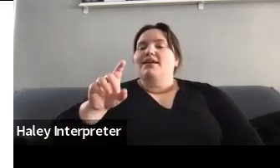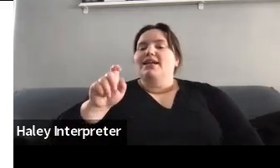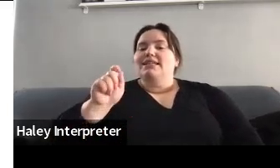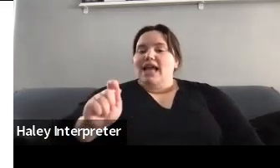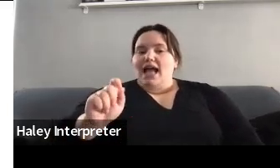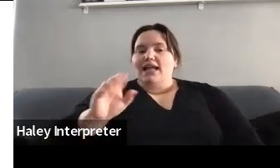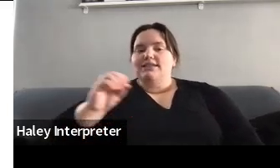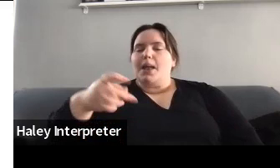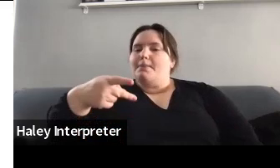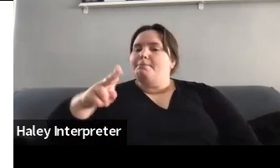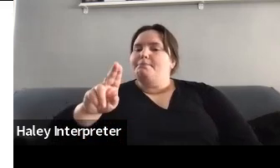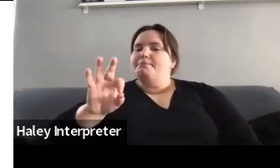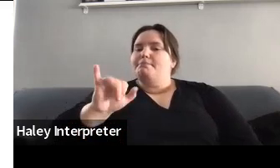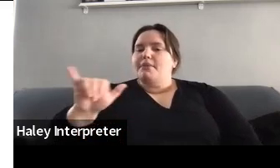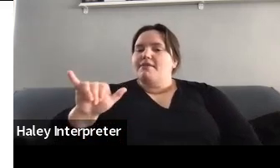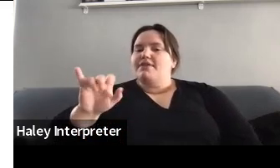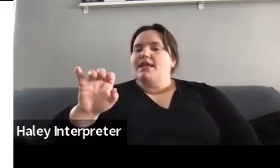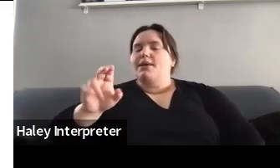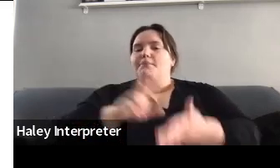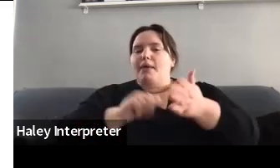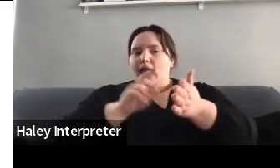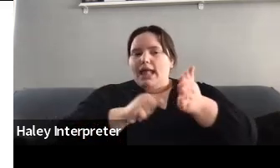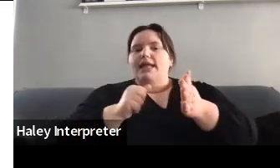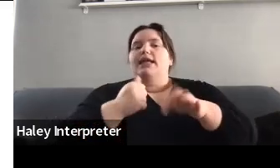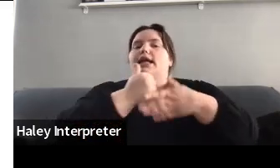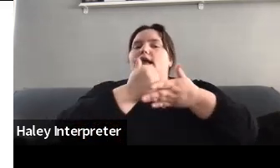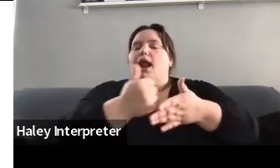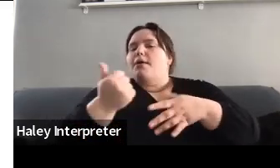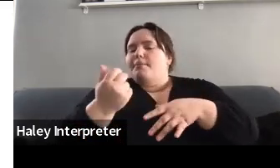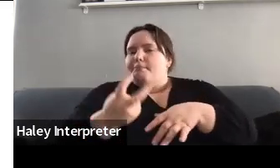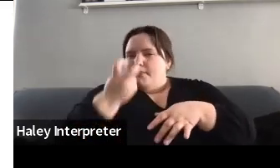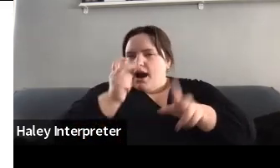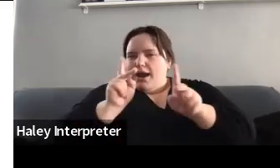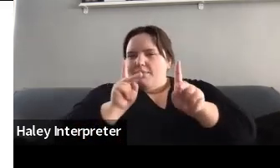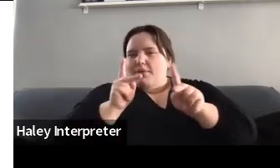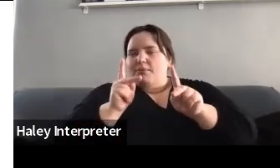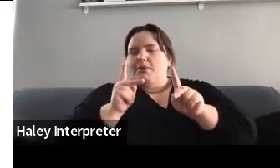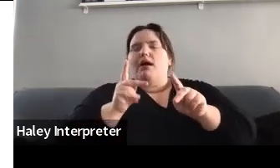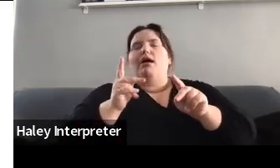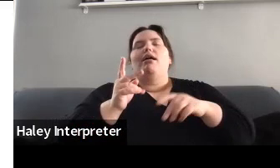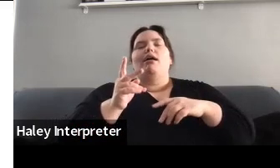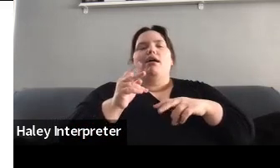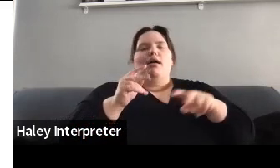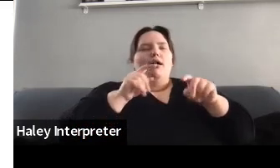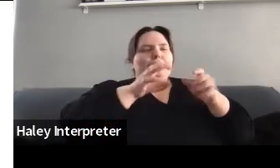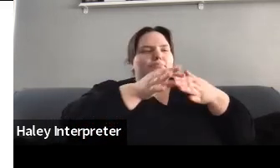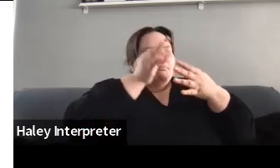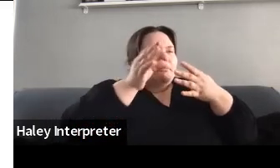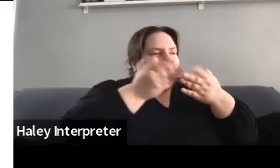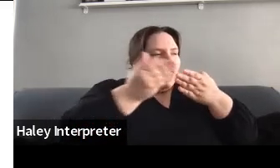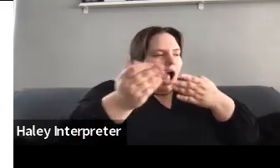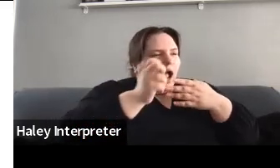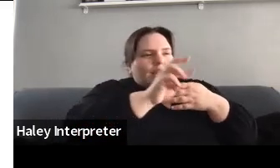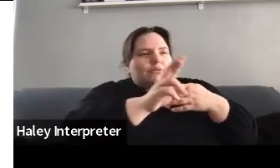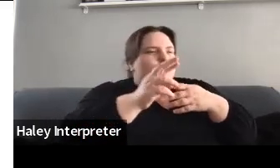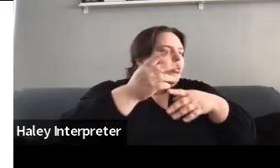vision identify objects or distinguish between items like dog food or cat food or a different type of food. Bump